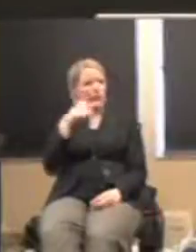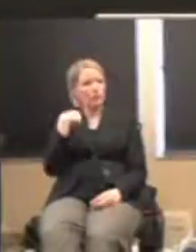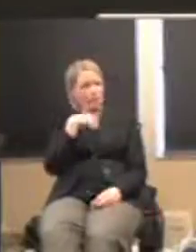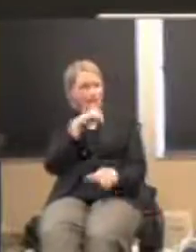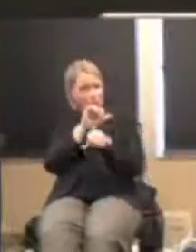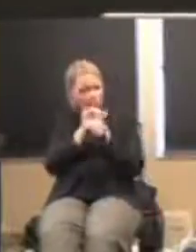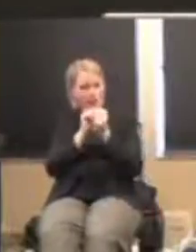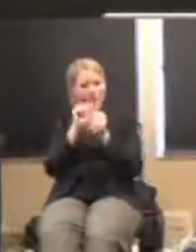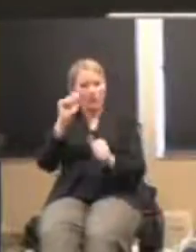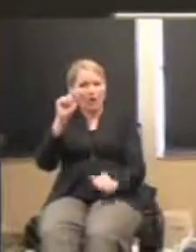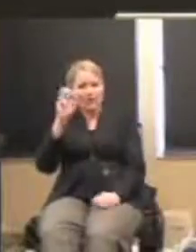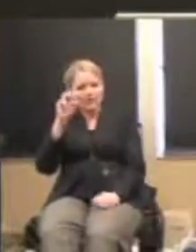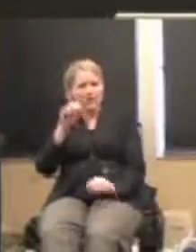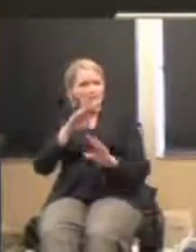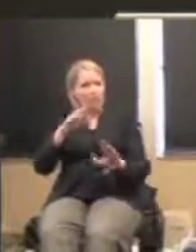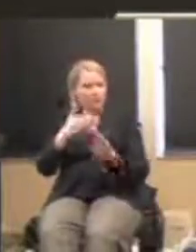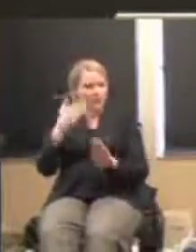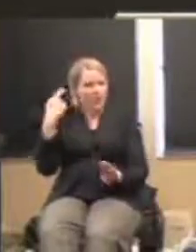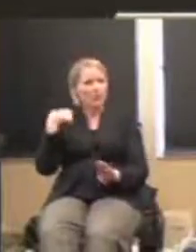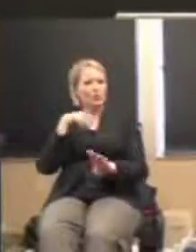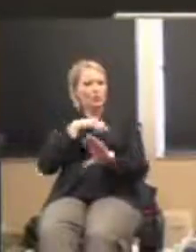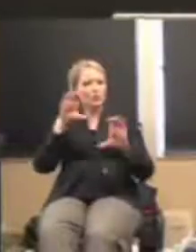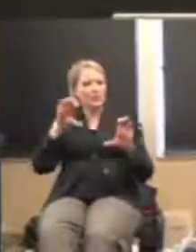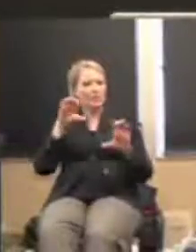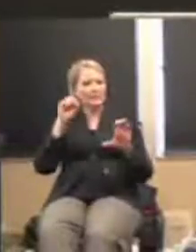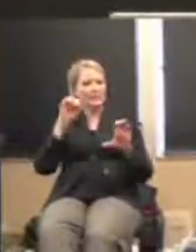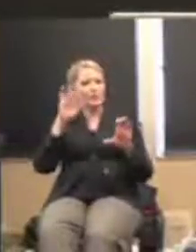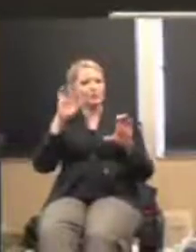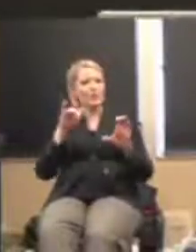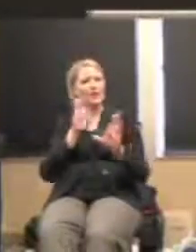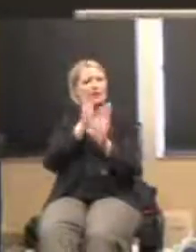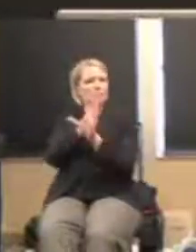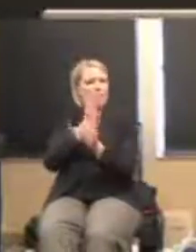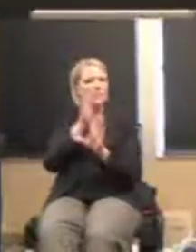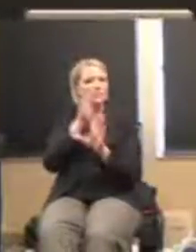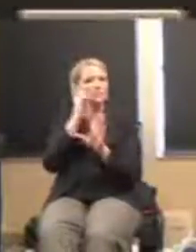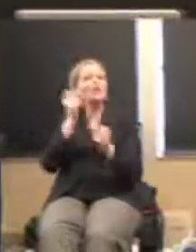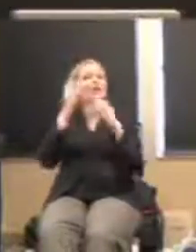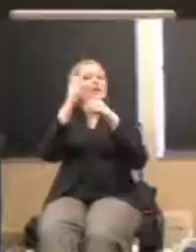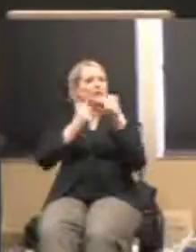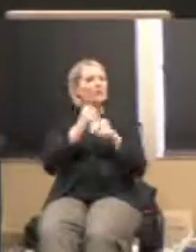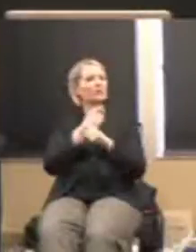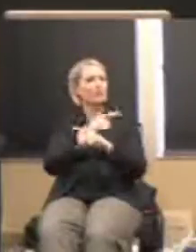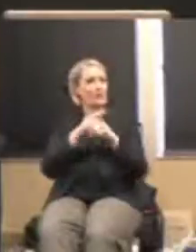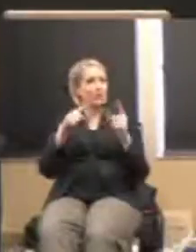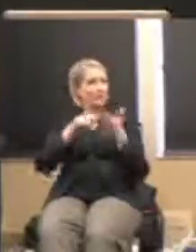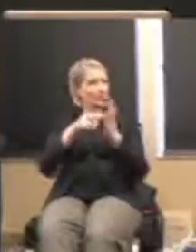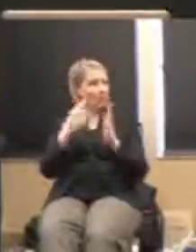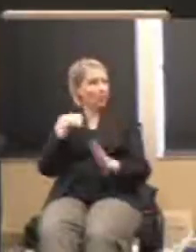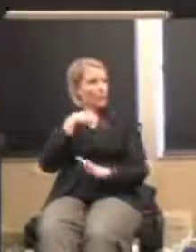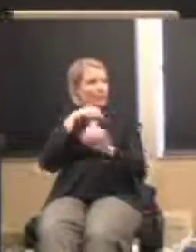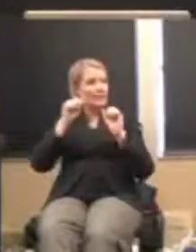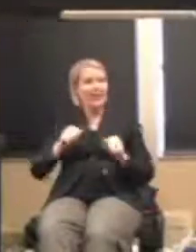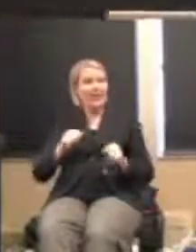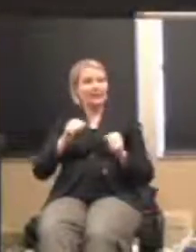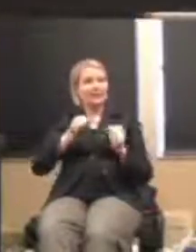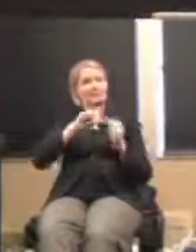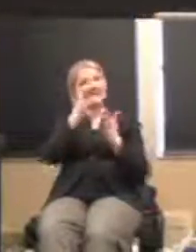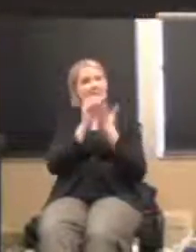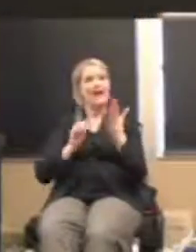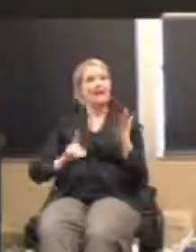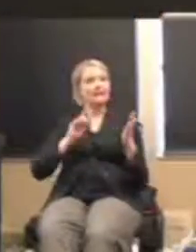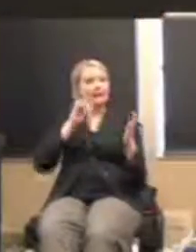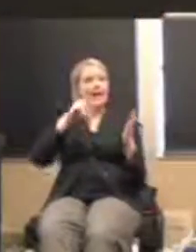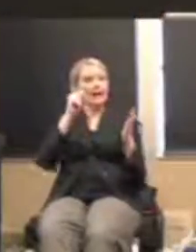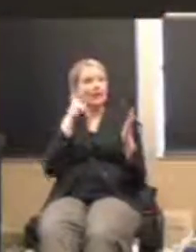done sensory interventions for years, but that doesn't mean that we can design a sensory diet for a kid. That is an